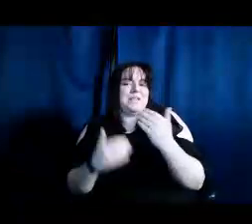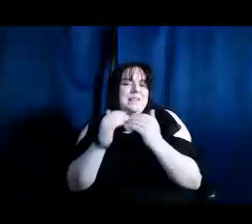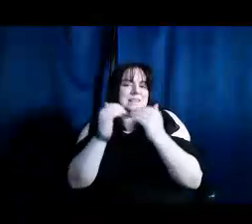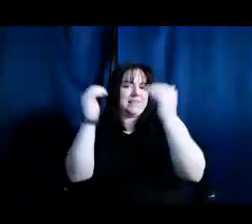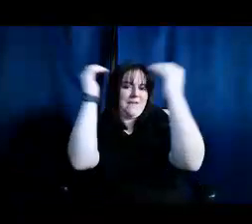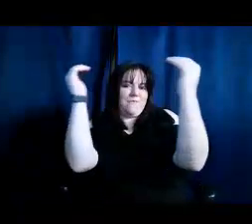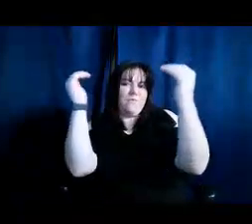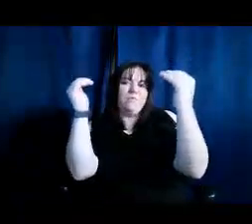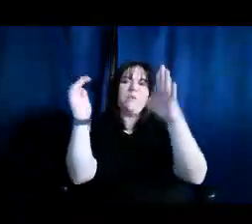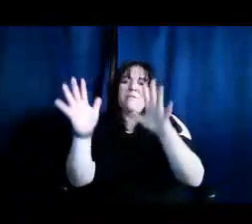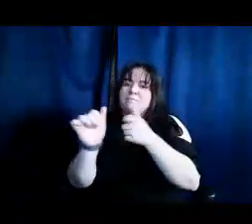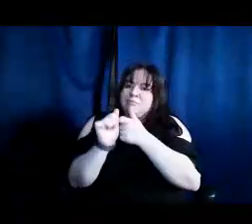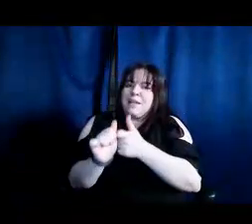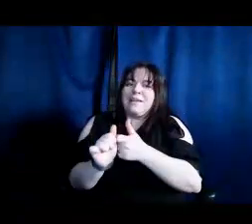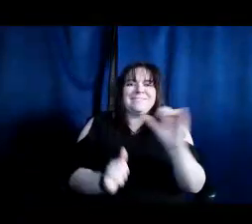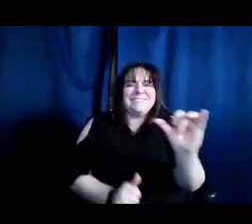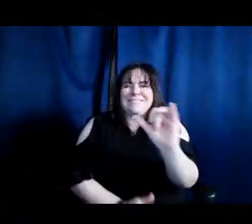cake.